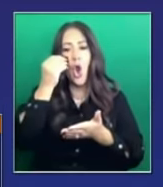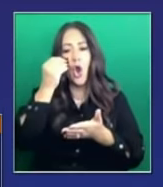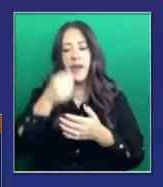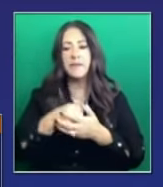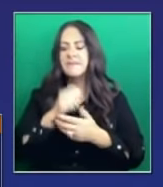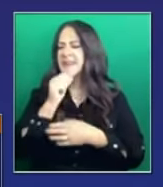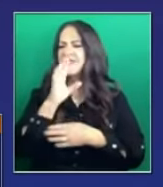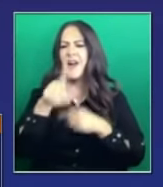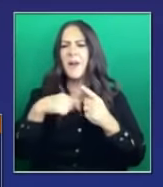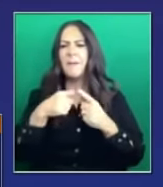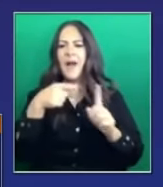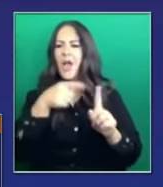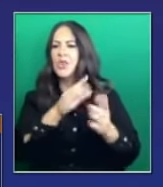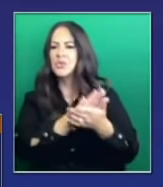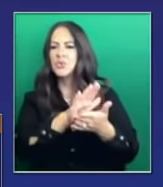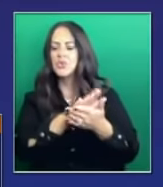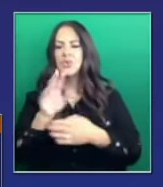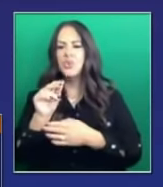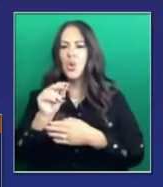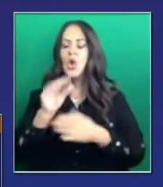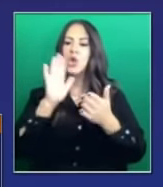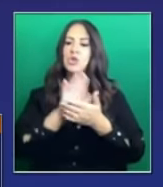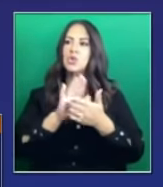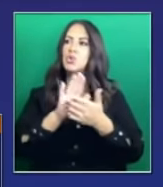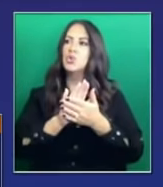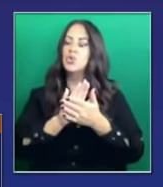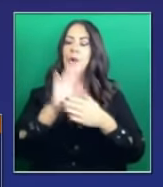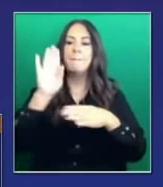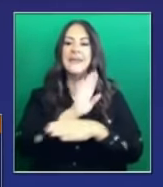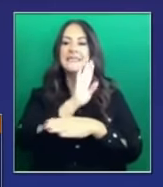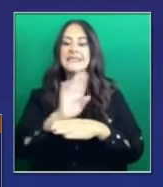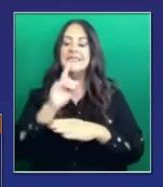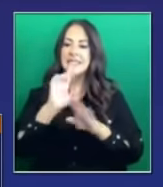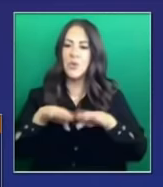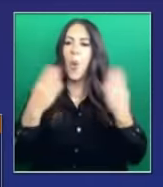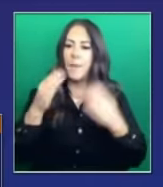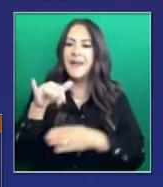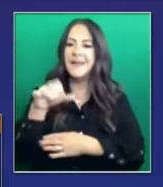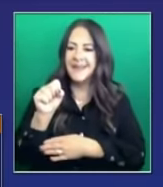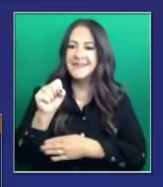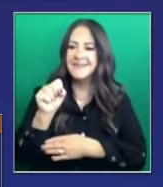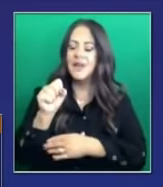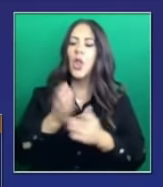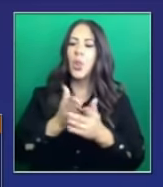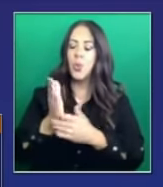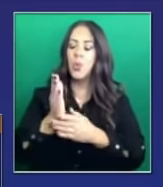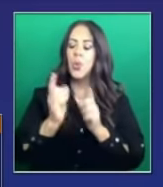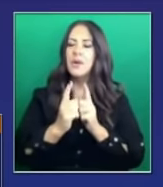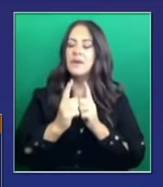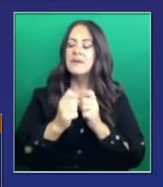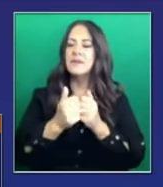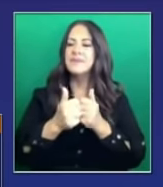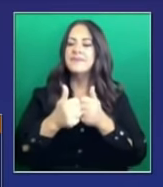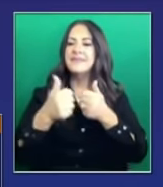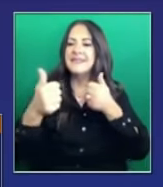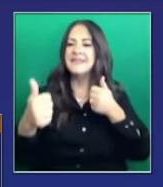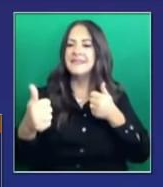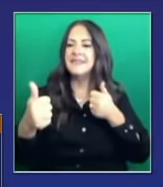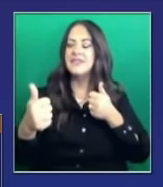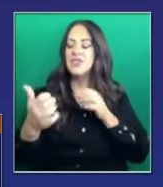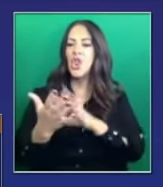are open, but now mostly virtual. We put out guidelines, as I said, in May that require schools to develop